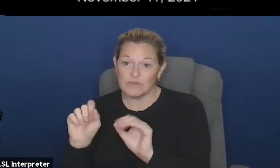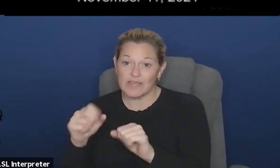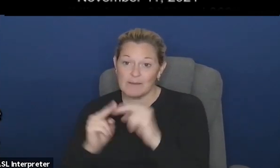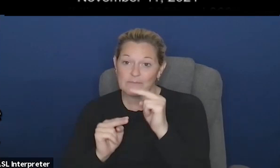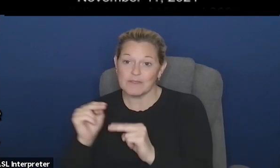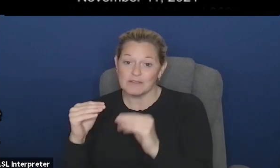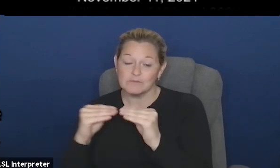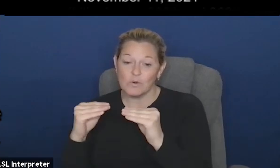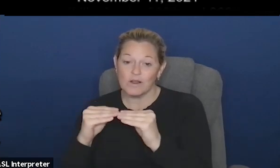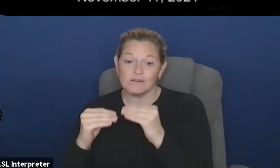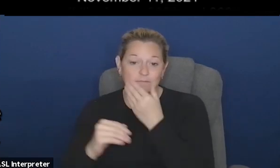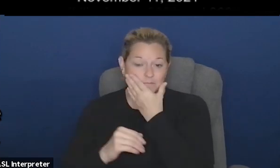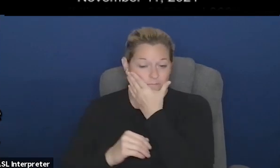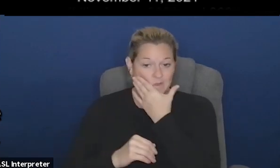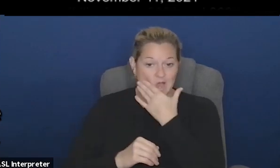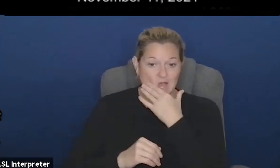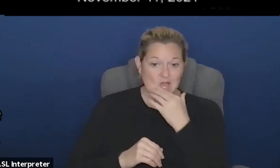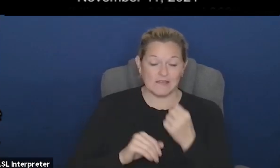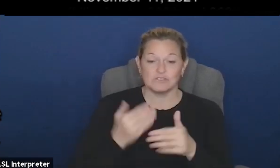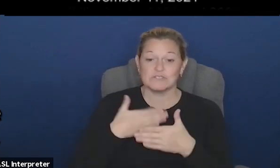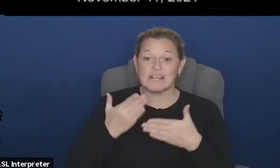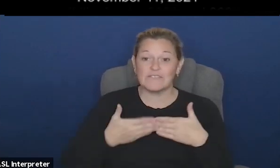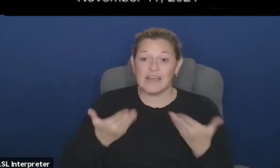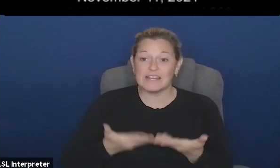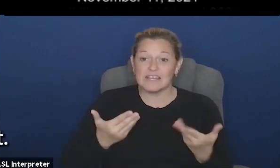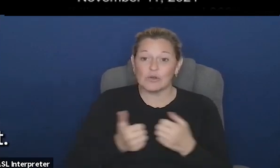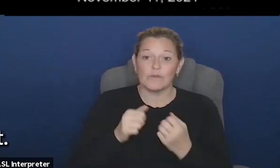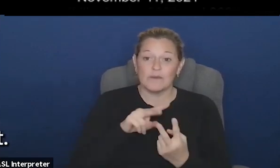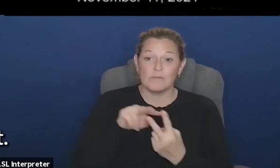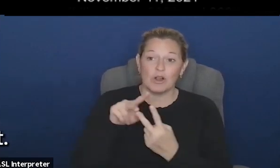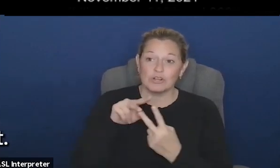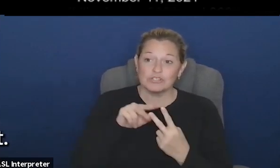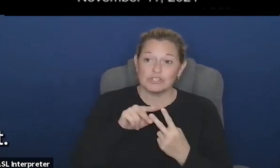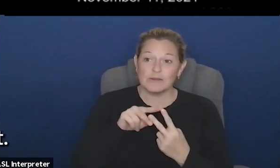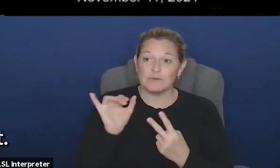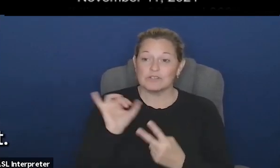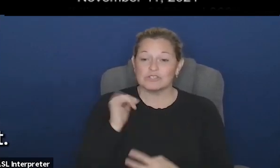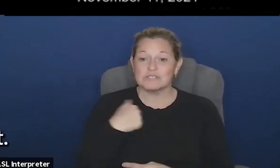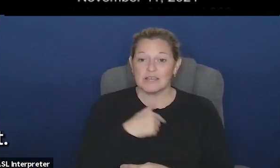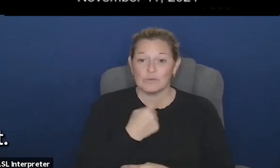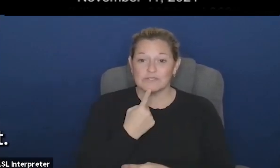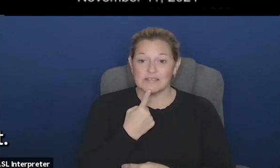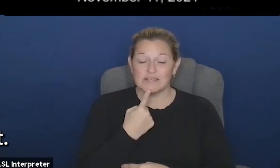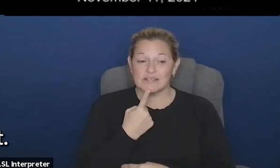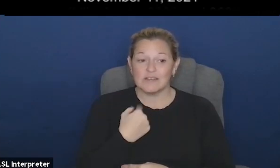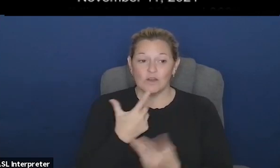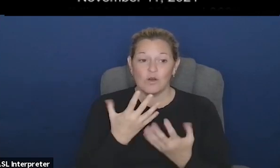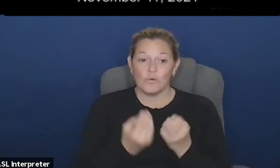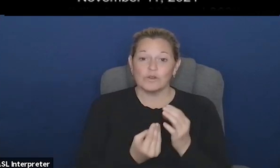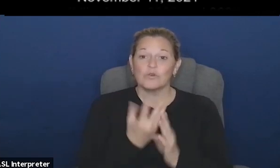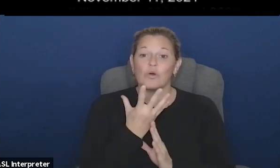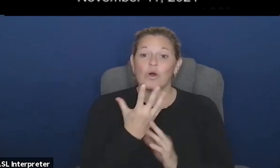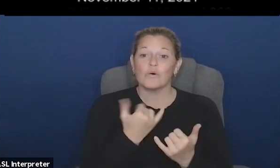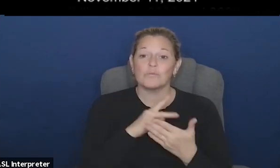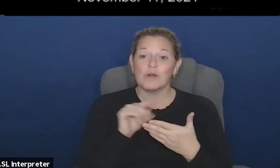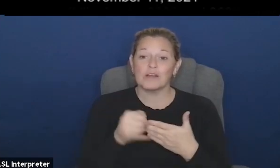Right. And yeah, just to kind of end here with the partnerships, that Sòley just mentioned, we really want to grow the project. So as we